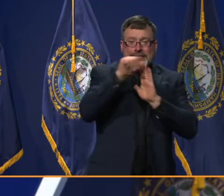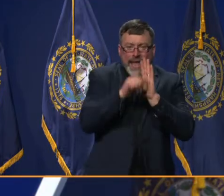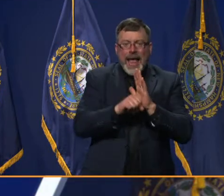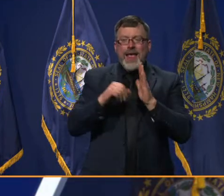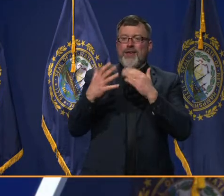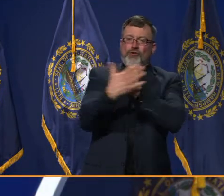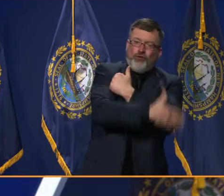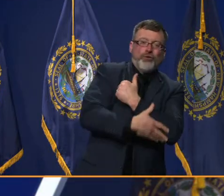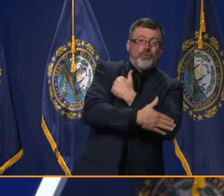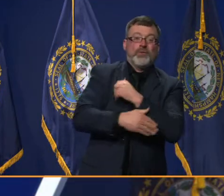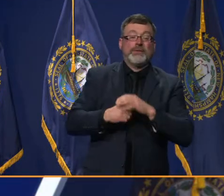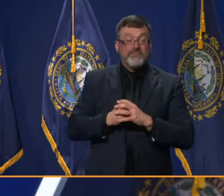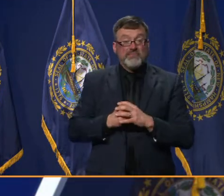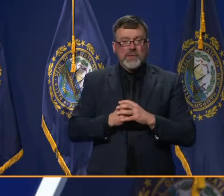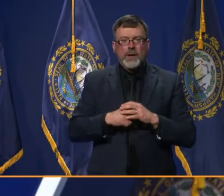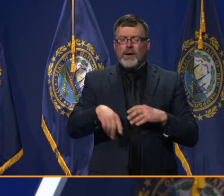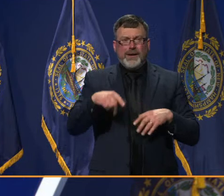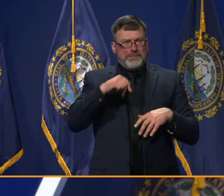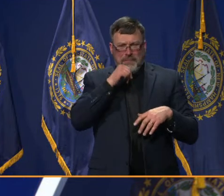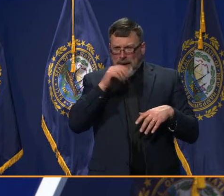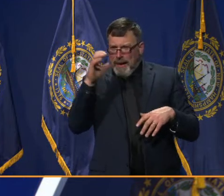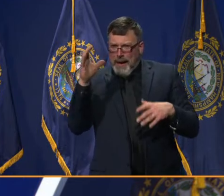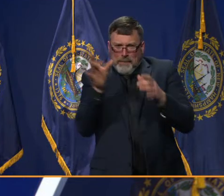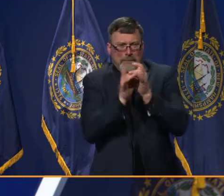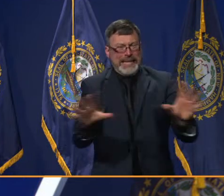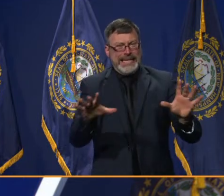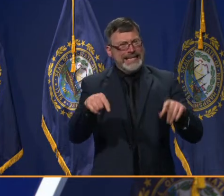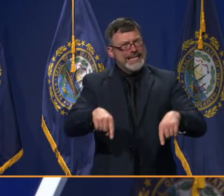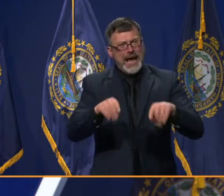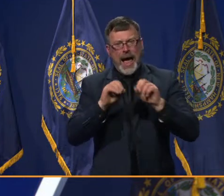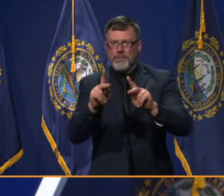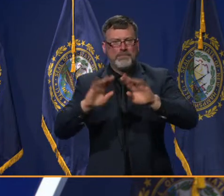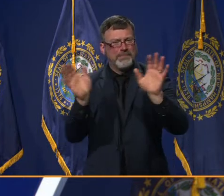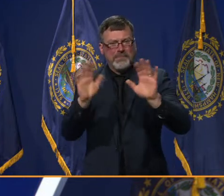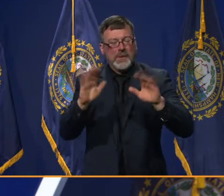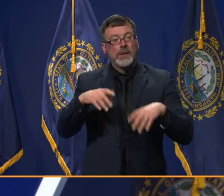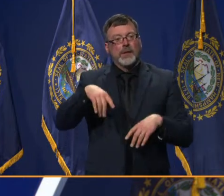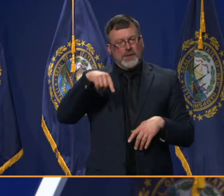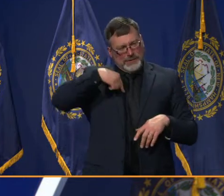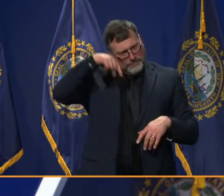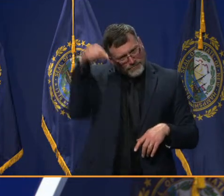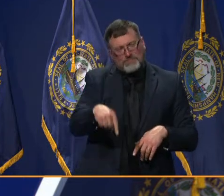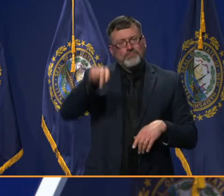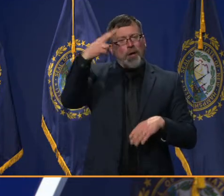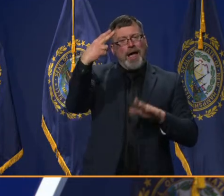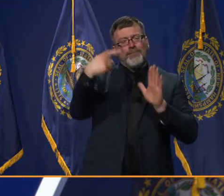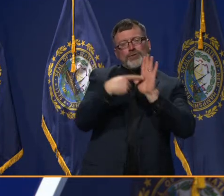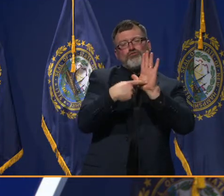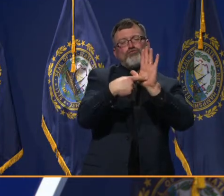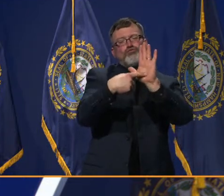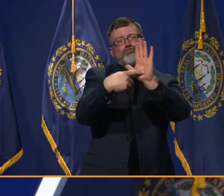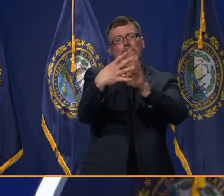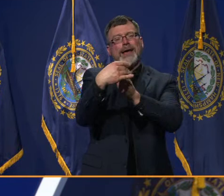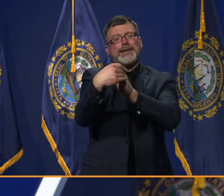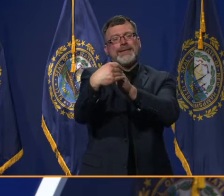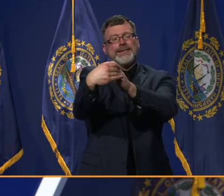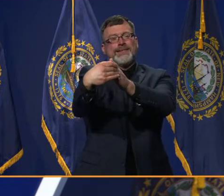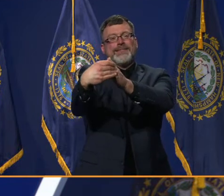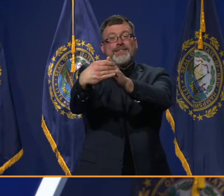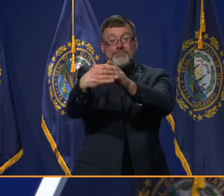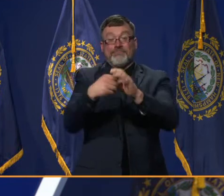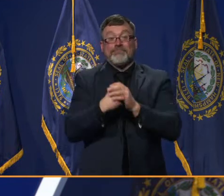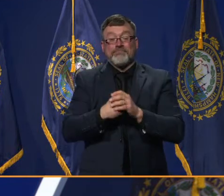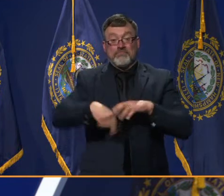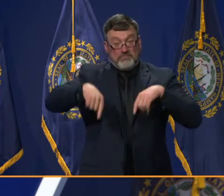Let's not waste this chance. As we often do, let New Hampshire lead the way. This COVID crisis is a